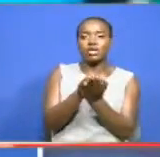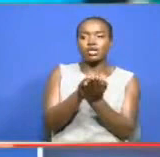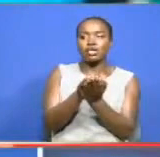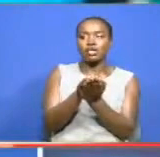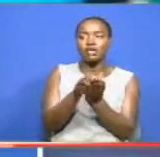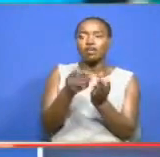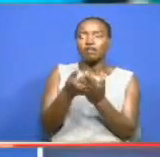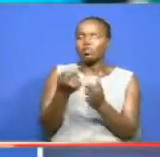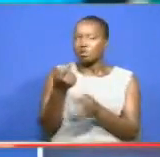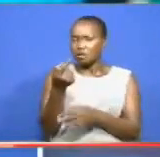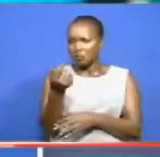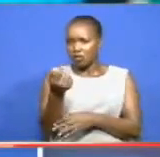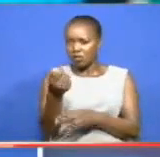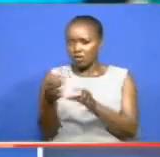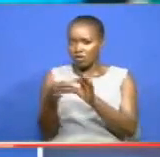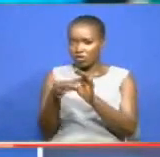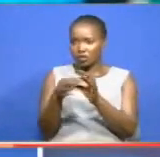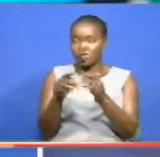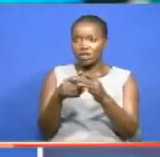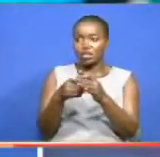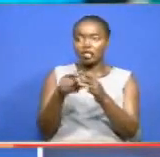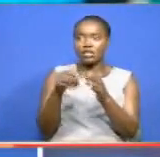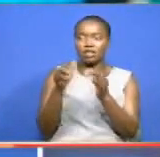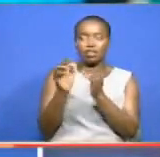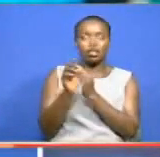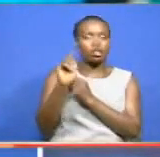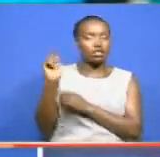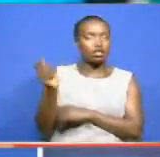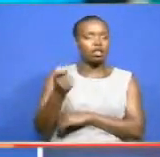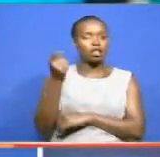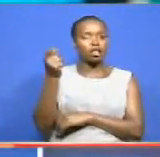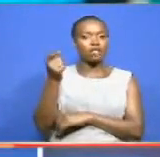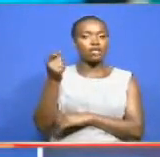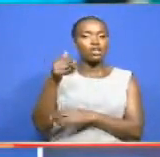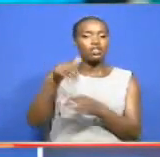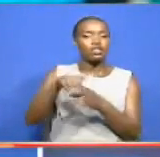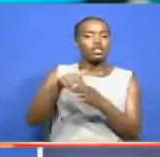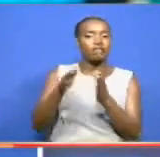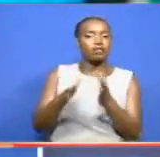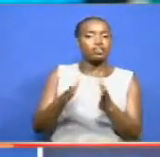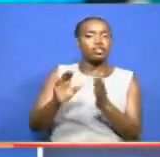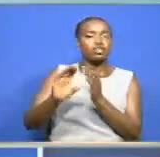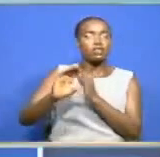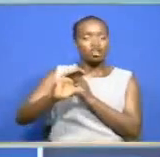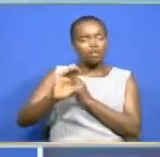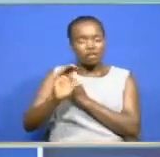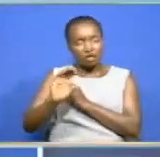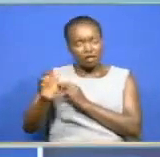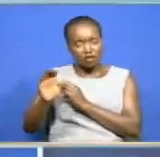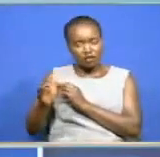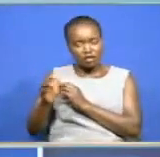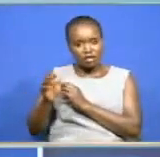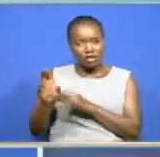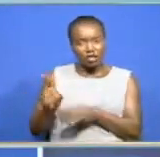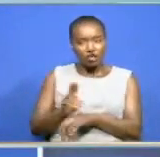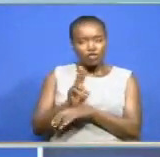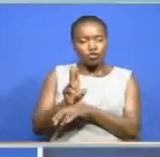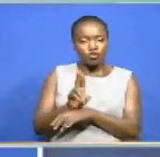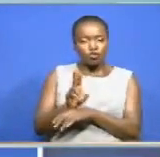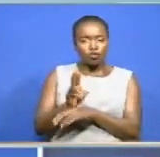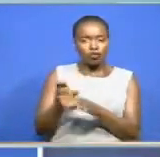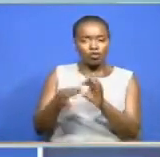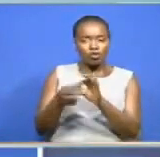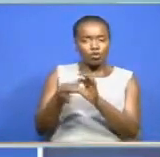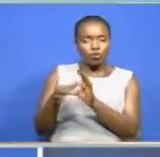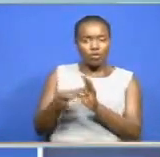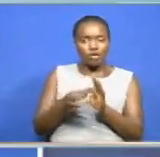the smallest cooperatives that we started in this country. The investors within the counties find it easy to use the cooperatives because they also have